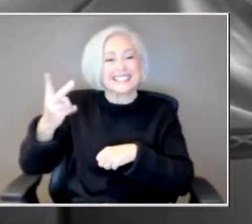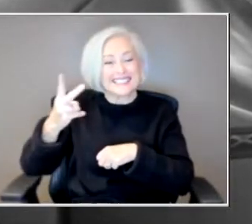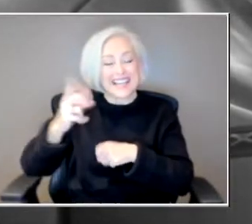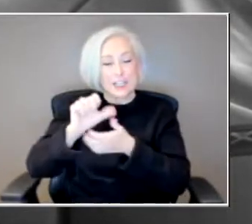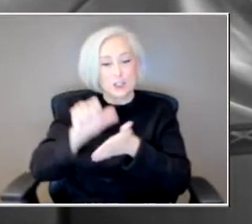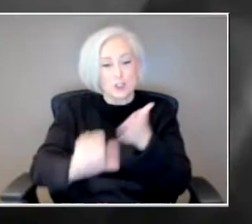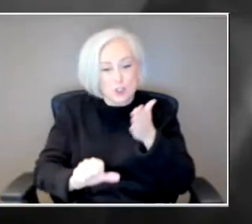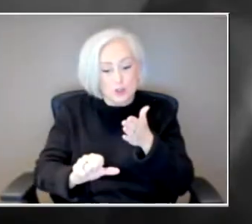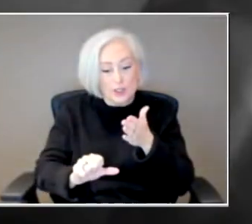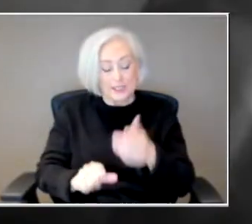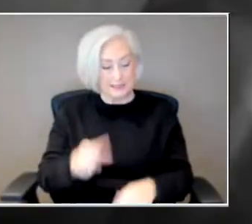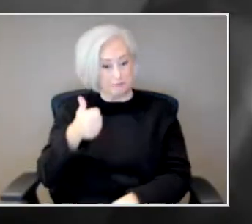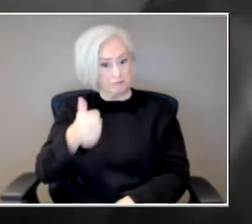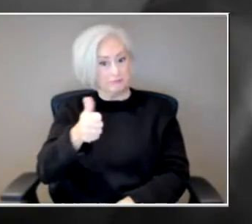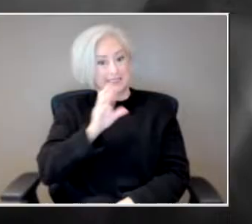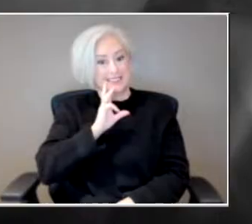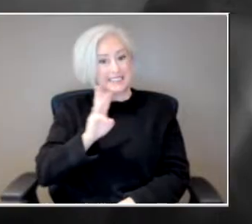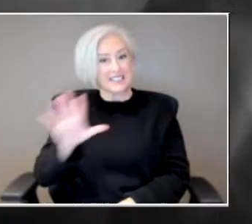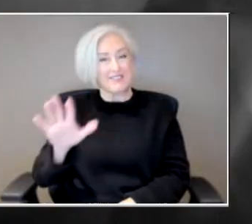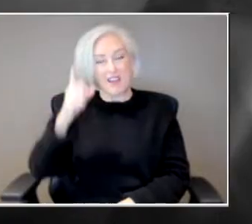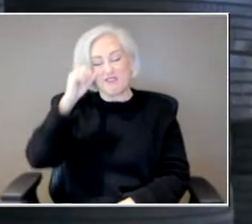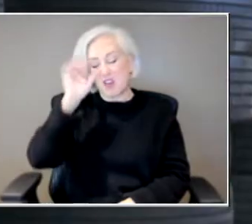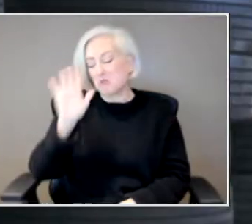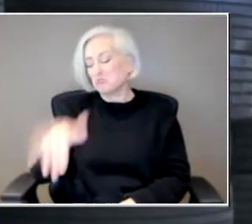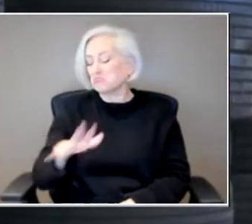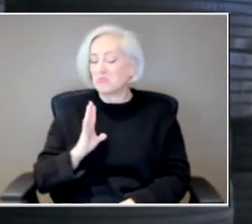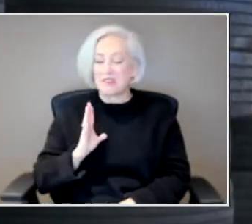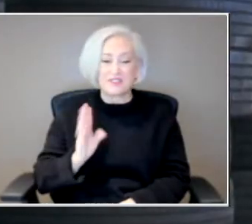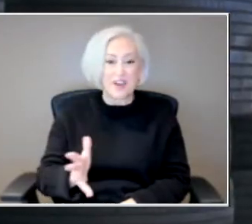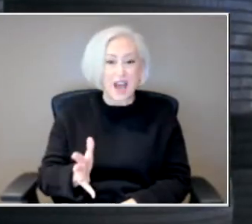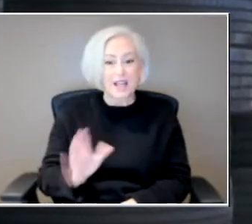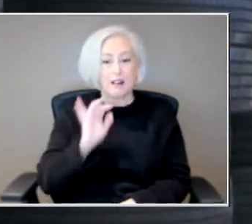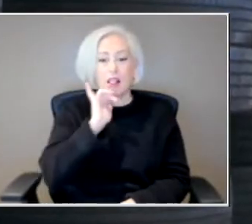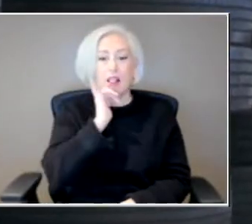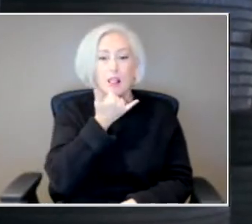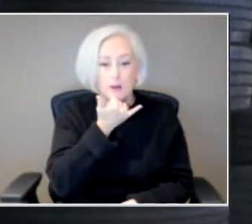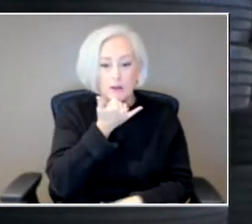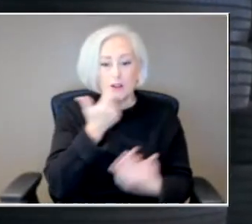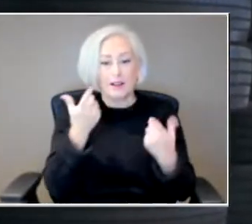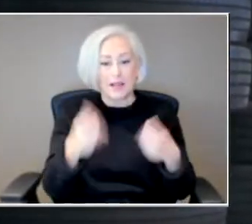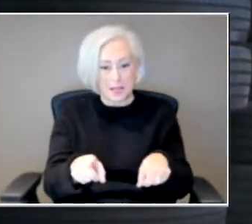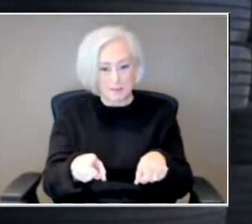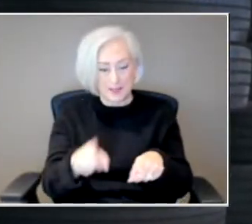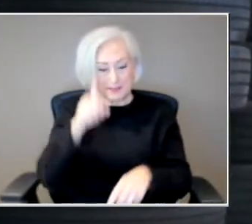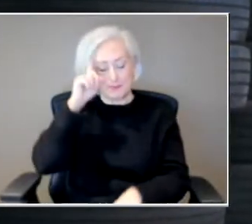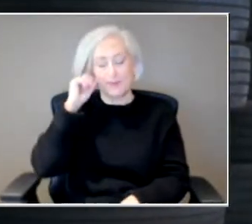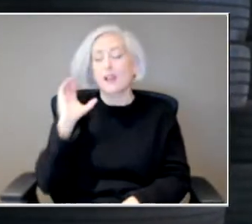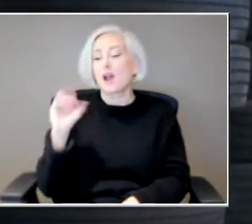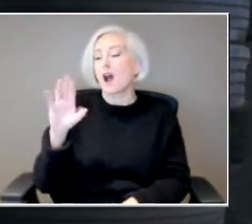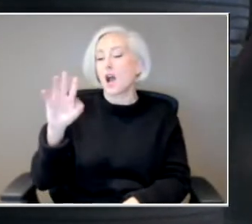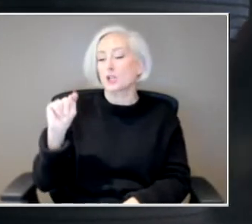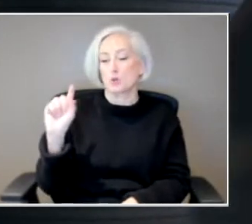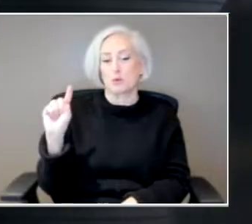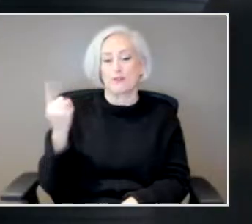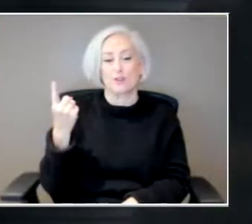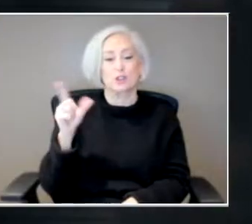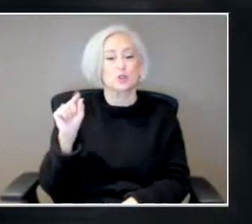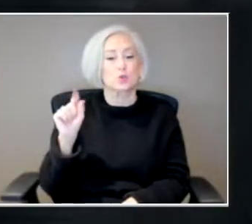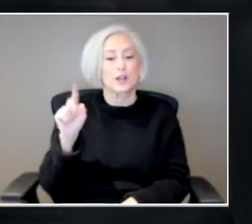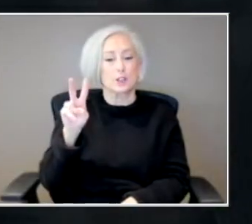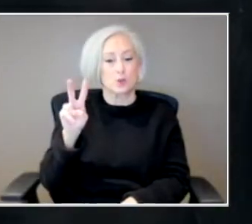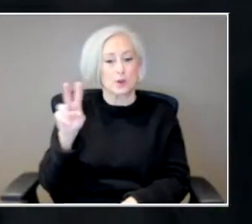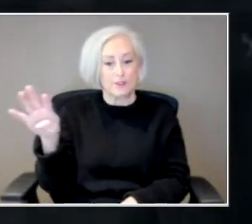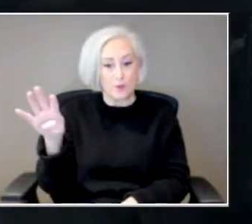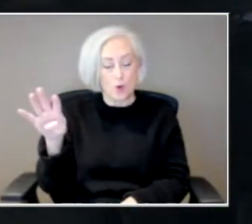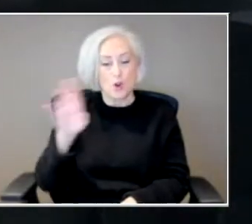65, he thought he was out of the woods. He was very wrong. On October 1st, 2024, Richard was working